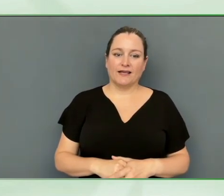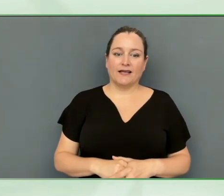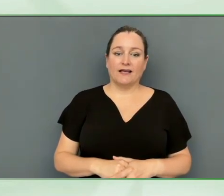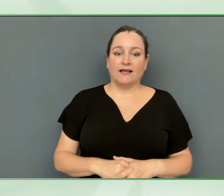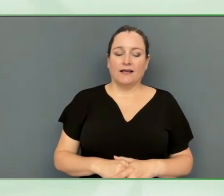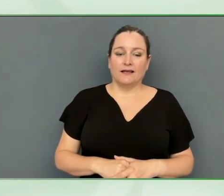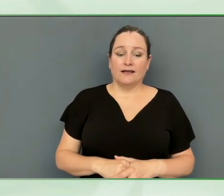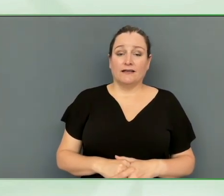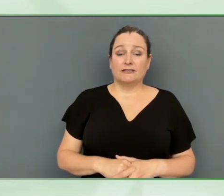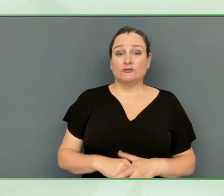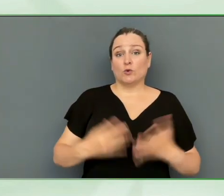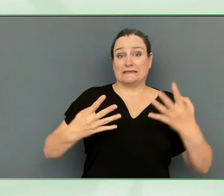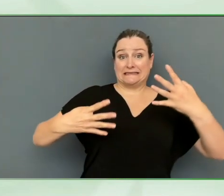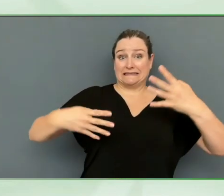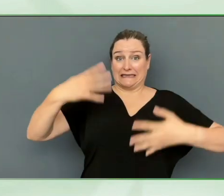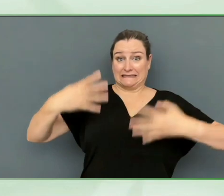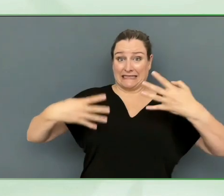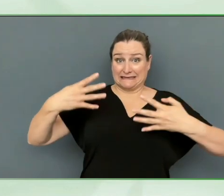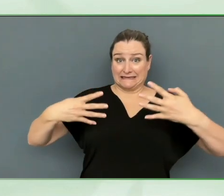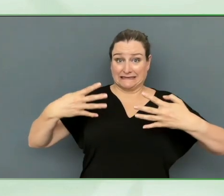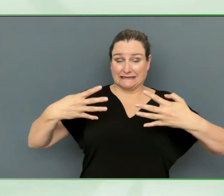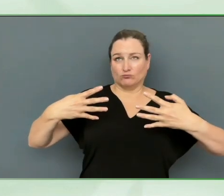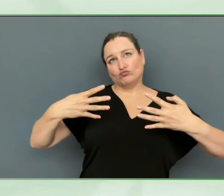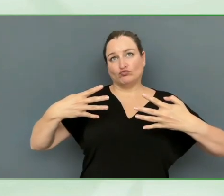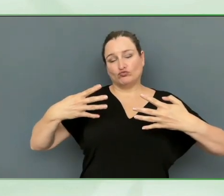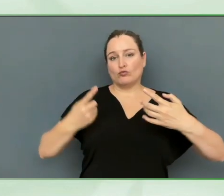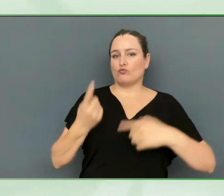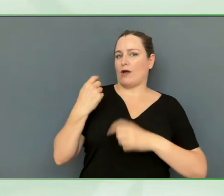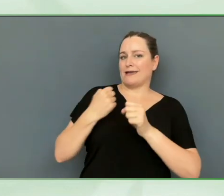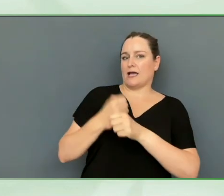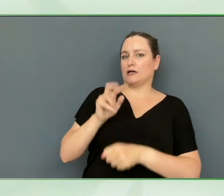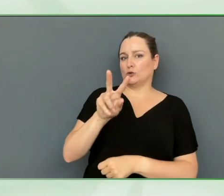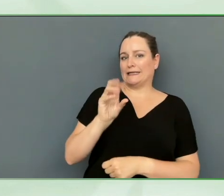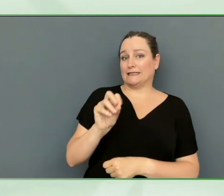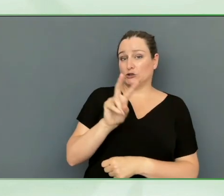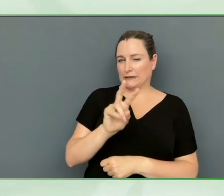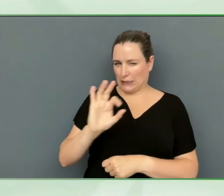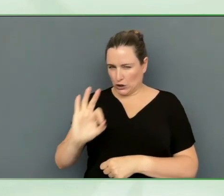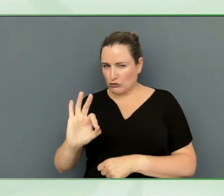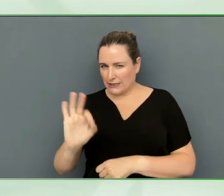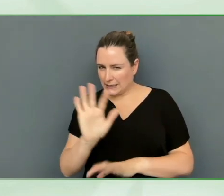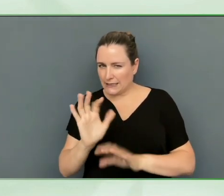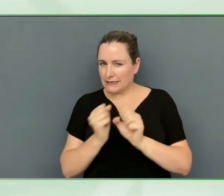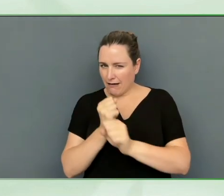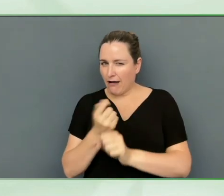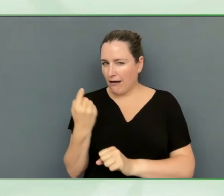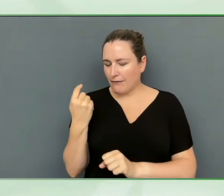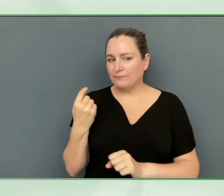the last numbers I have is from 2023. The highest that we've seen so far